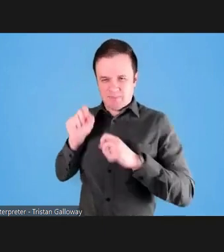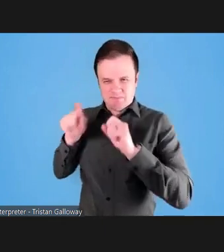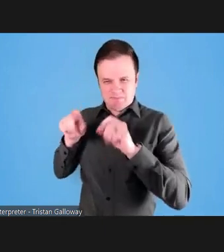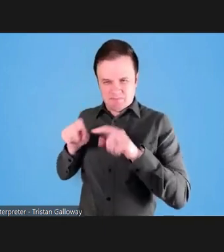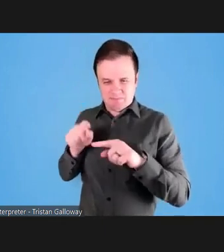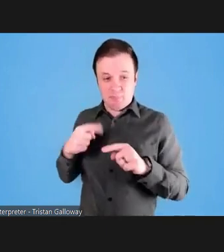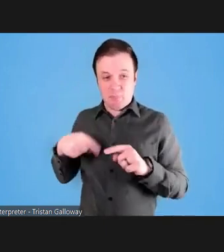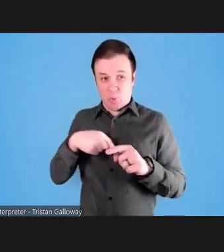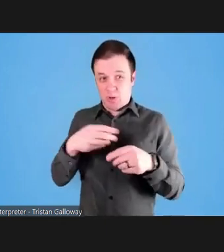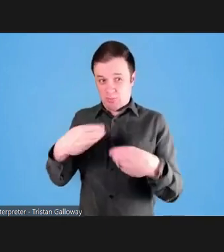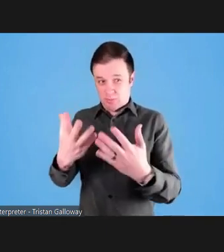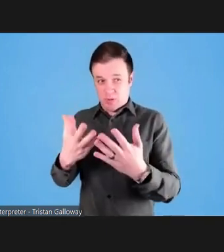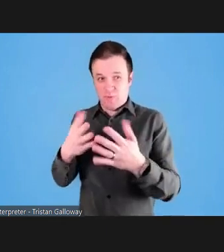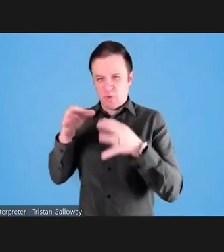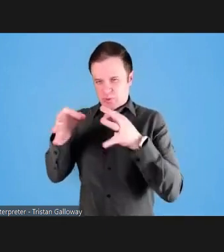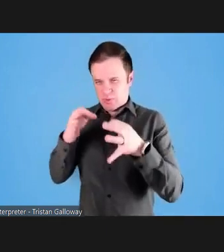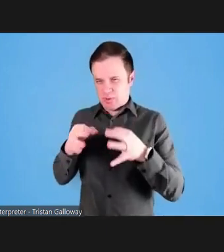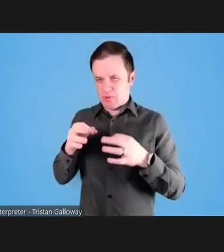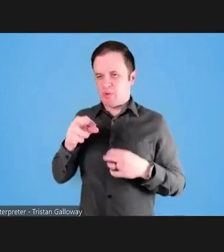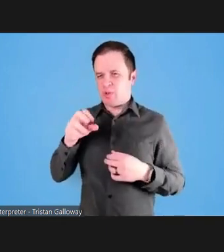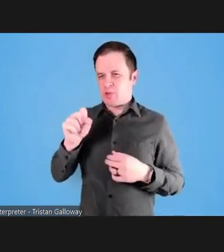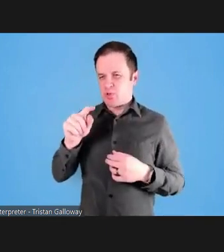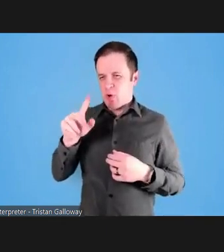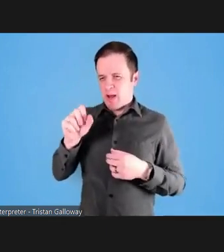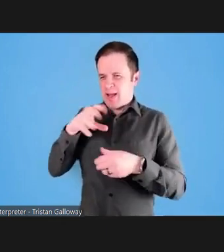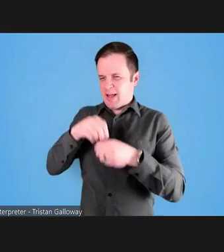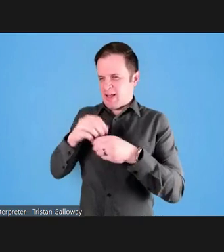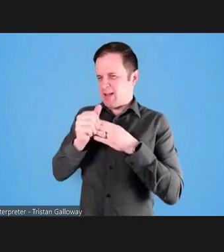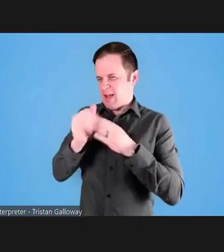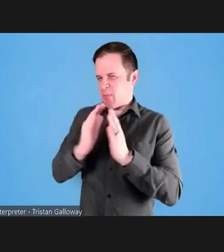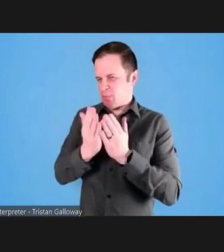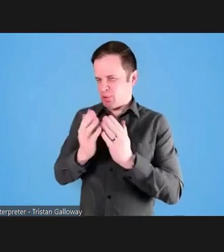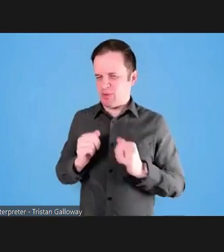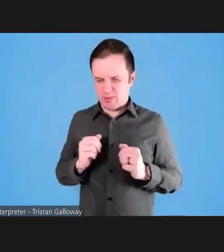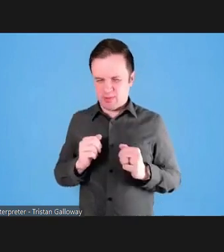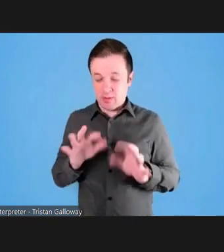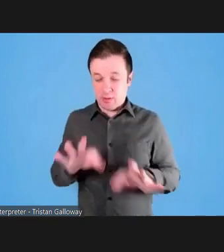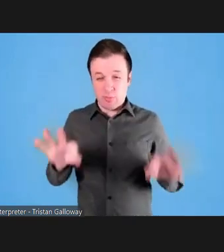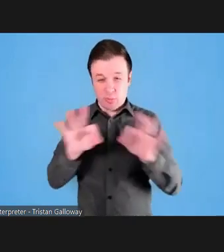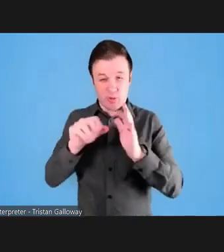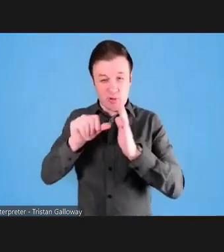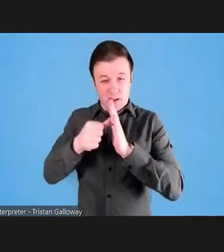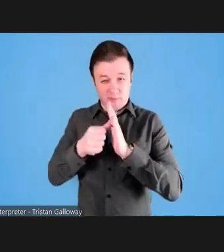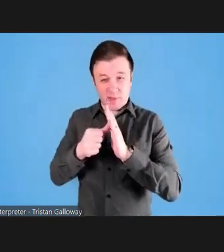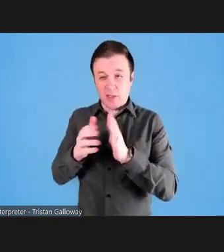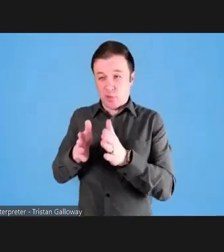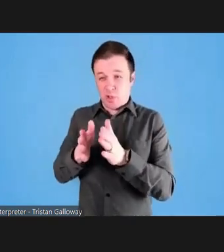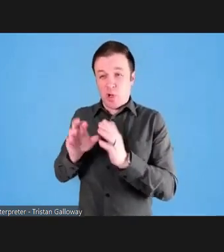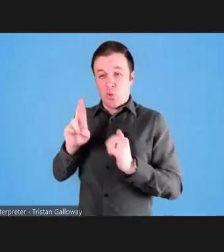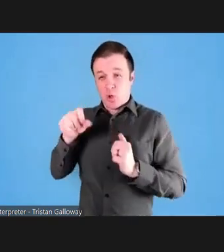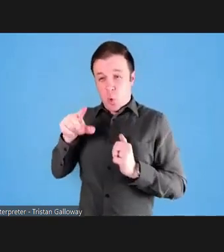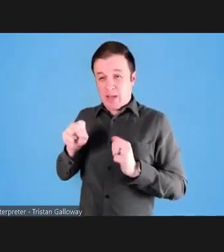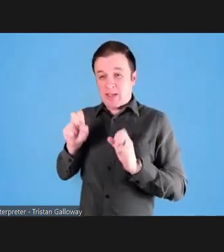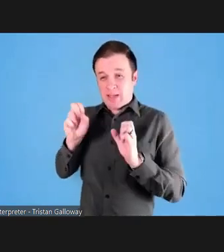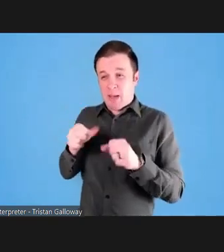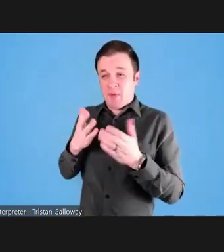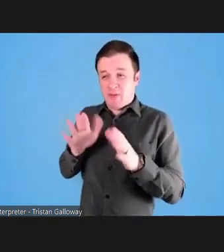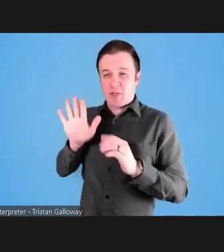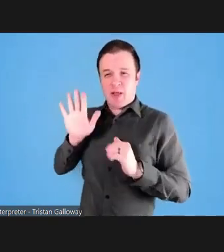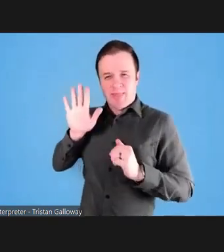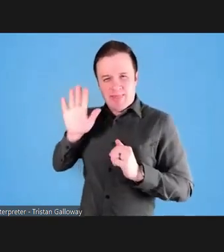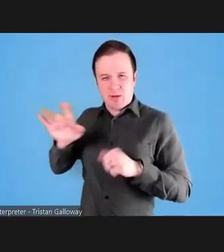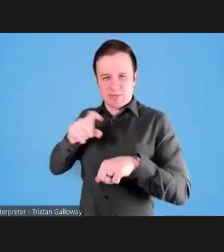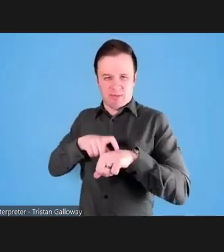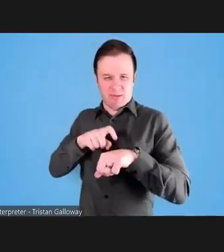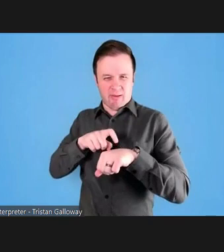description of Strata in the guidebook. It's important to emphasize that the requests can be completed at their own pace. They don't have